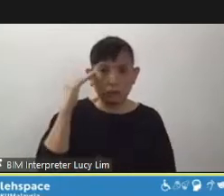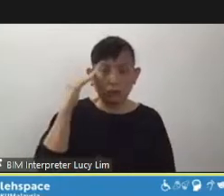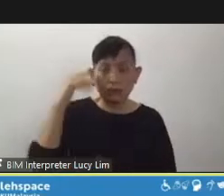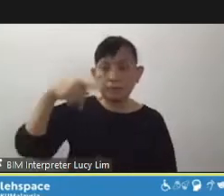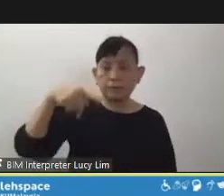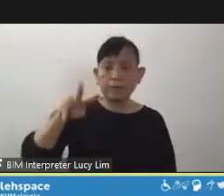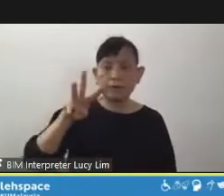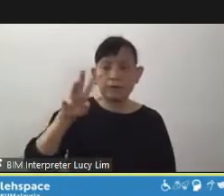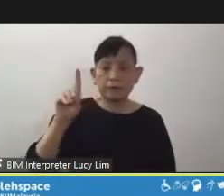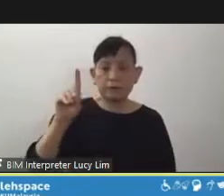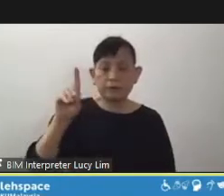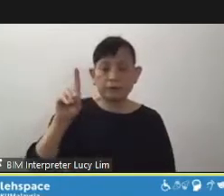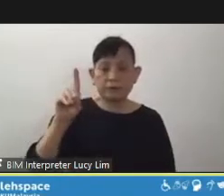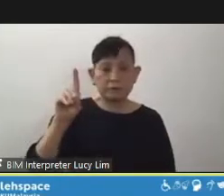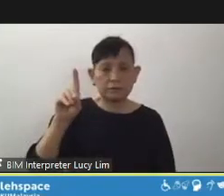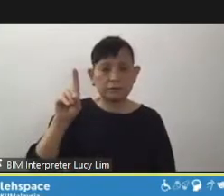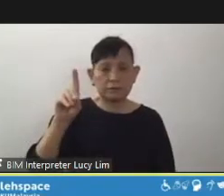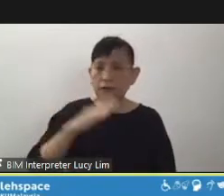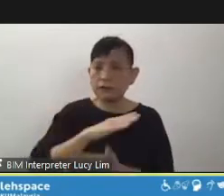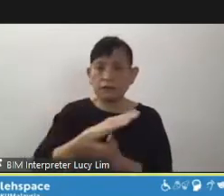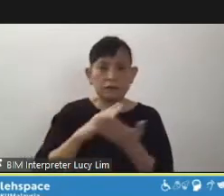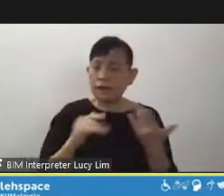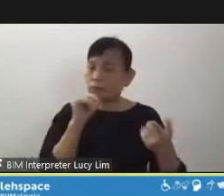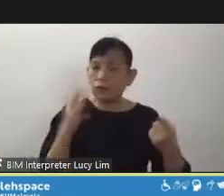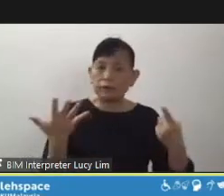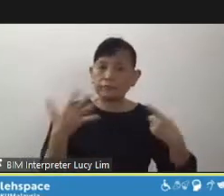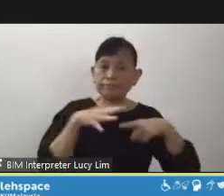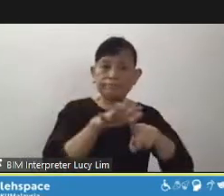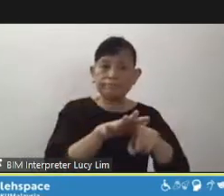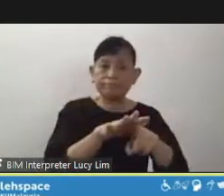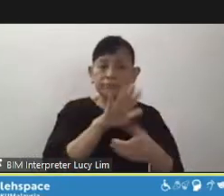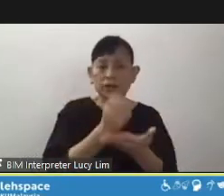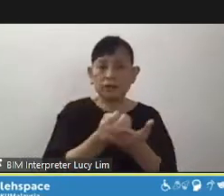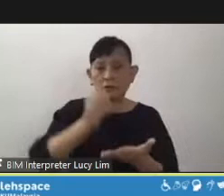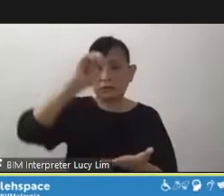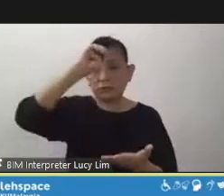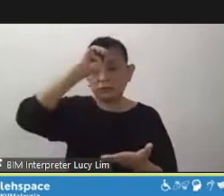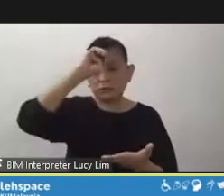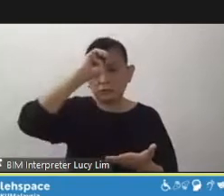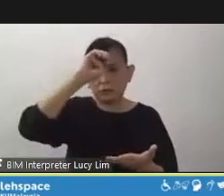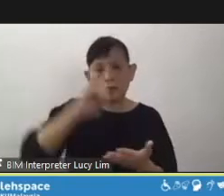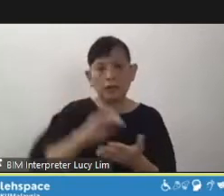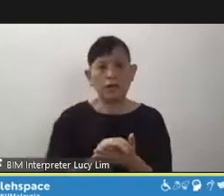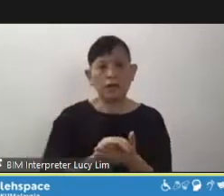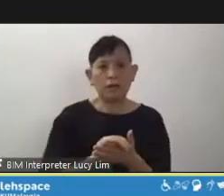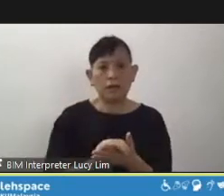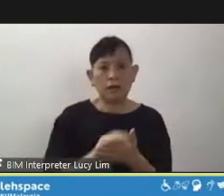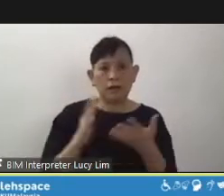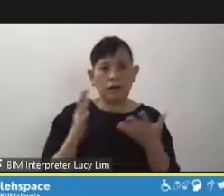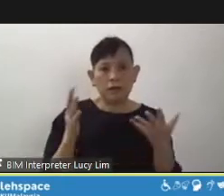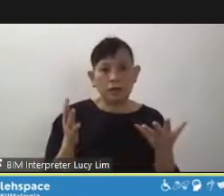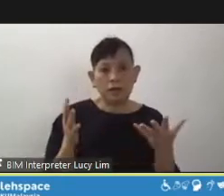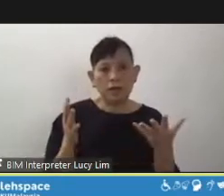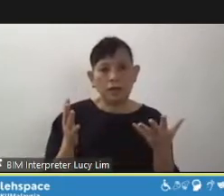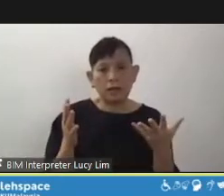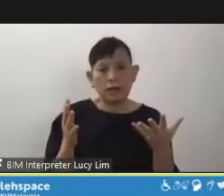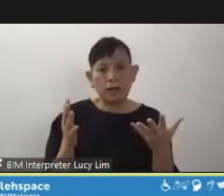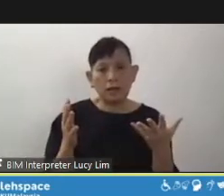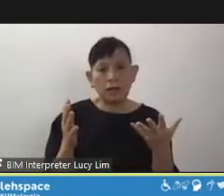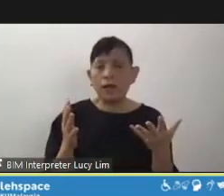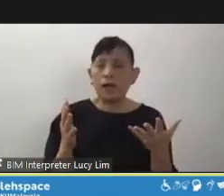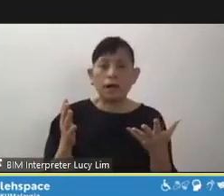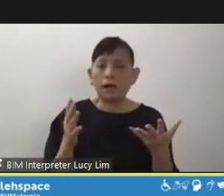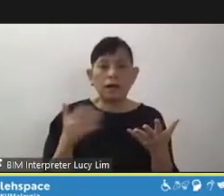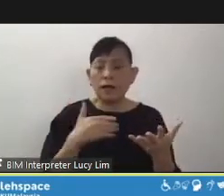PWDs cannot be enrolled in the mainstream education as soon as they have an OKU card? This is the current practice as for now.